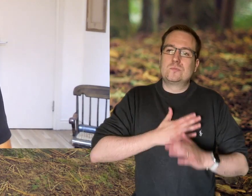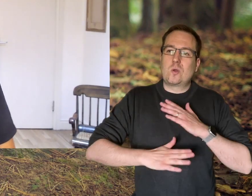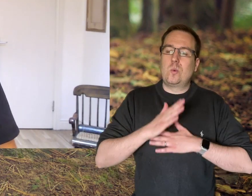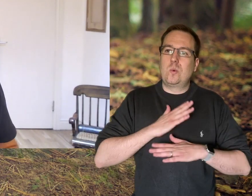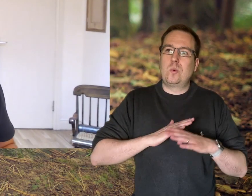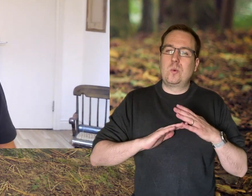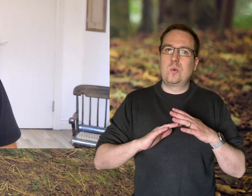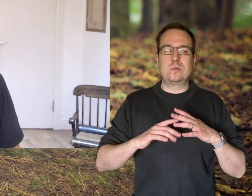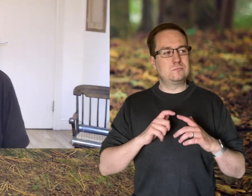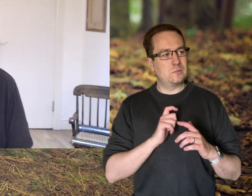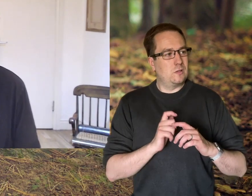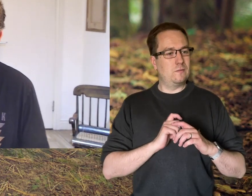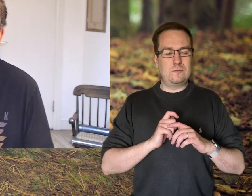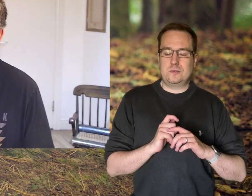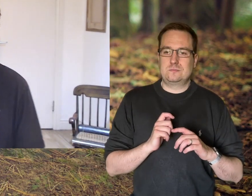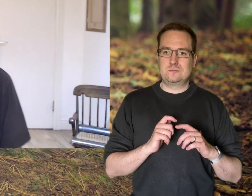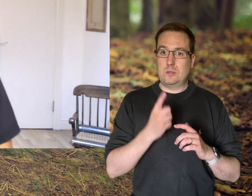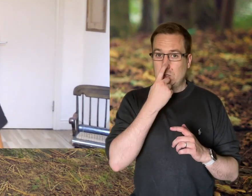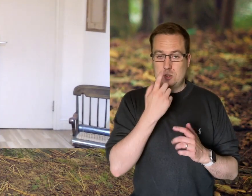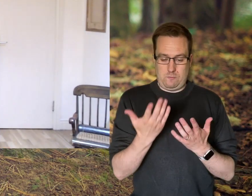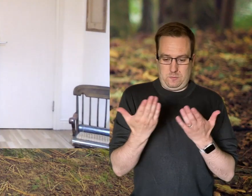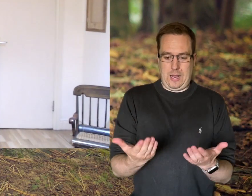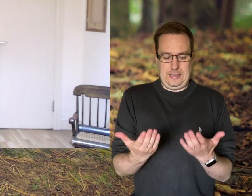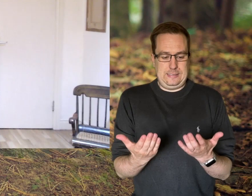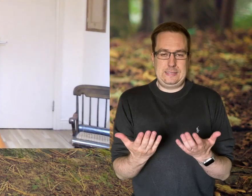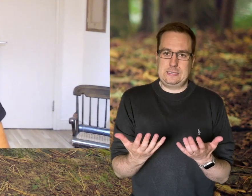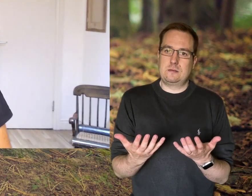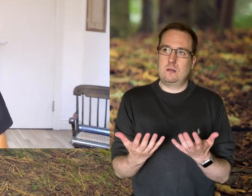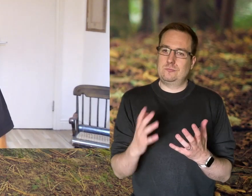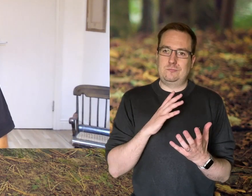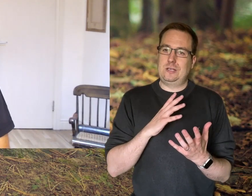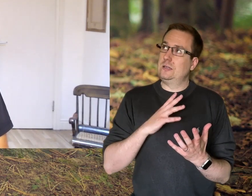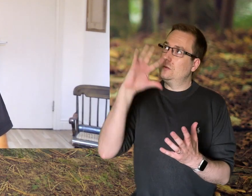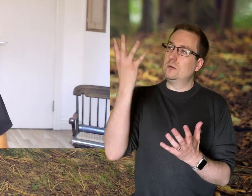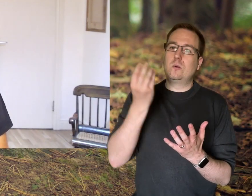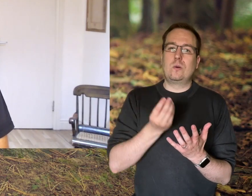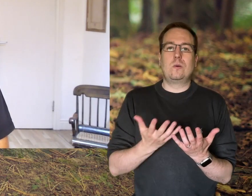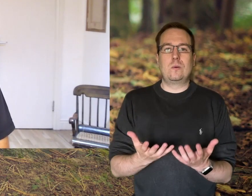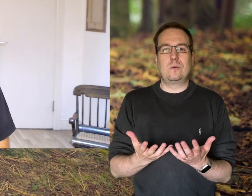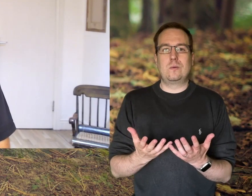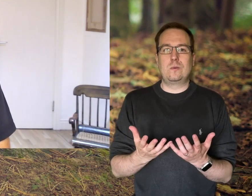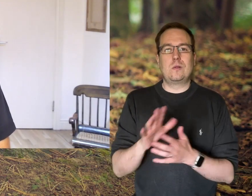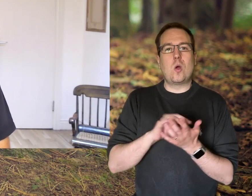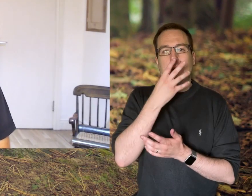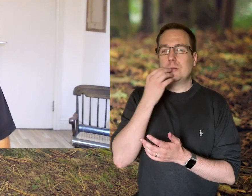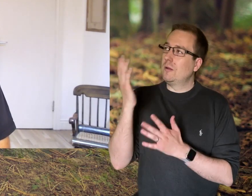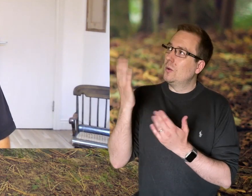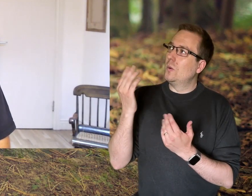just sit comfortably, maybe open your hands, close your eyes. We'll just invite the presence of the Holy Spirit.